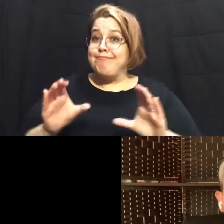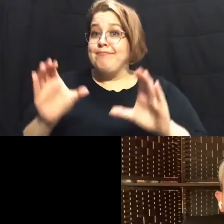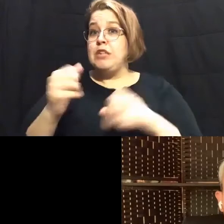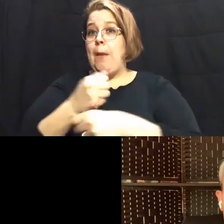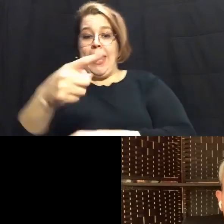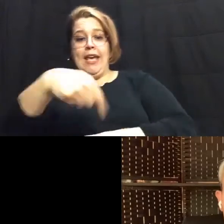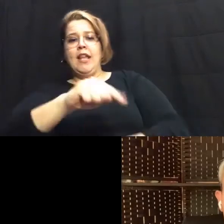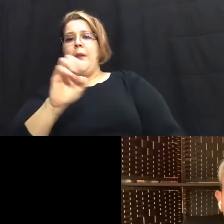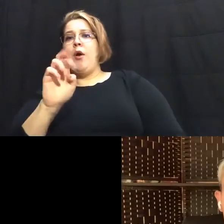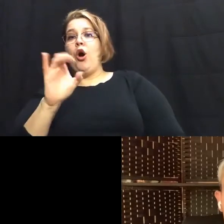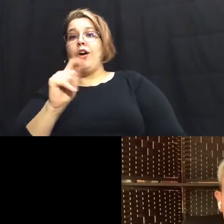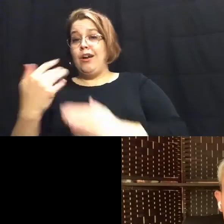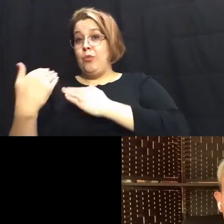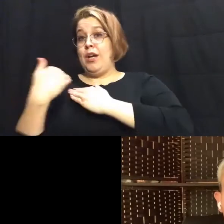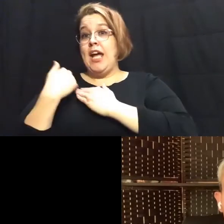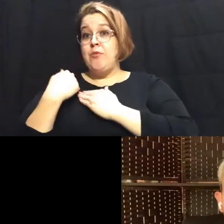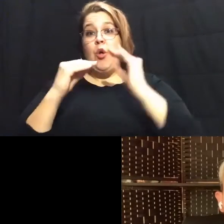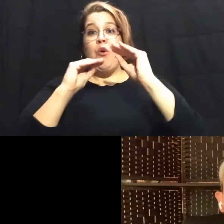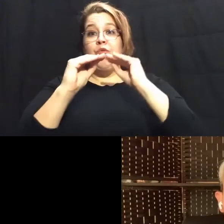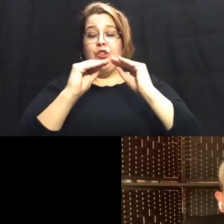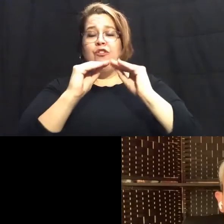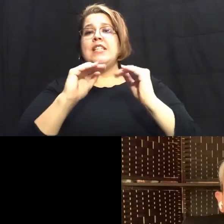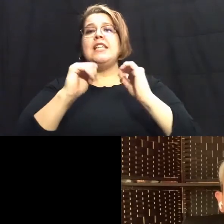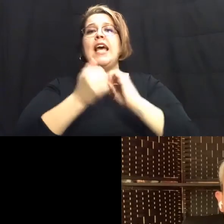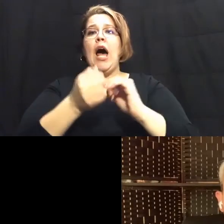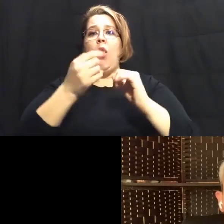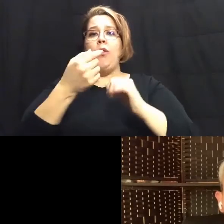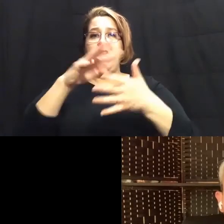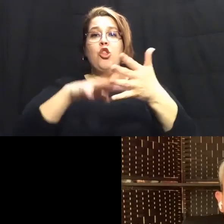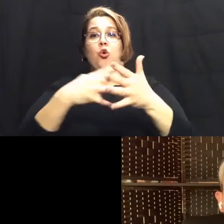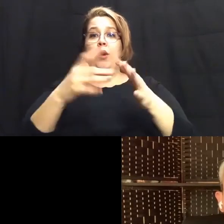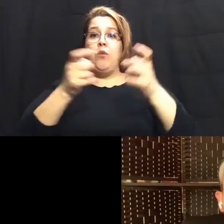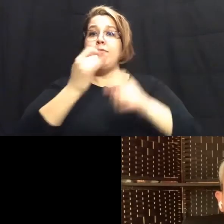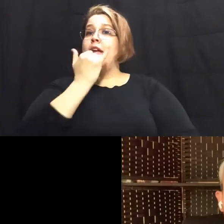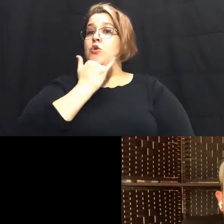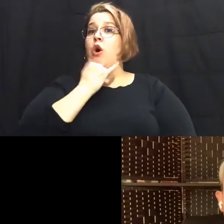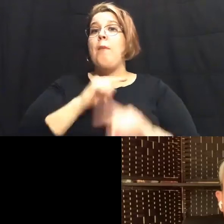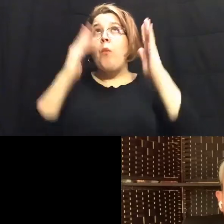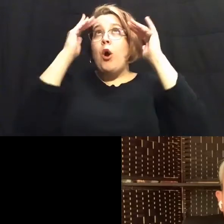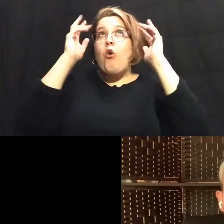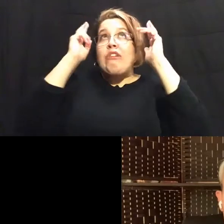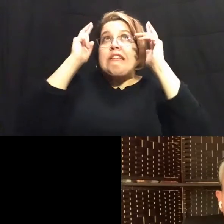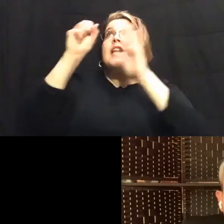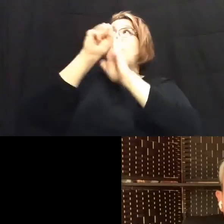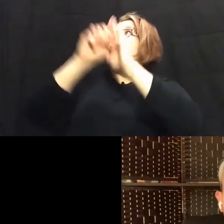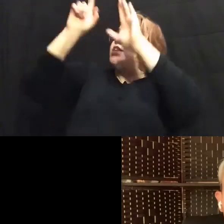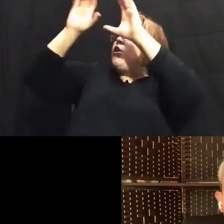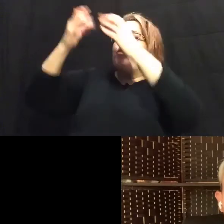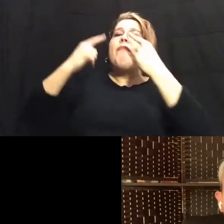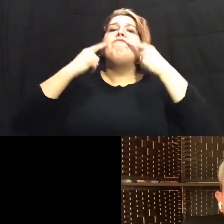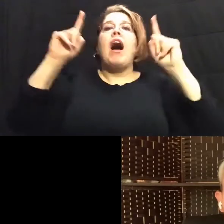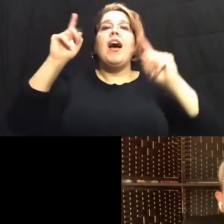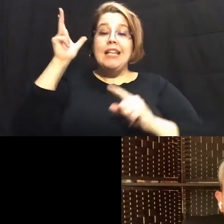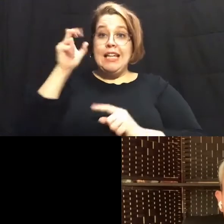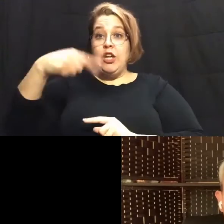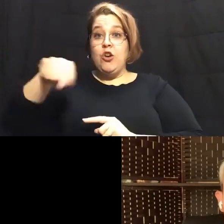accountable and fixing the mismanagement of the grid uh but we are are hopeful that our state delegation will finally be heard and